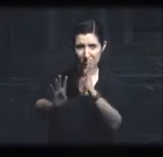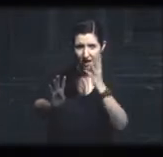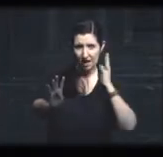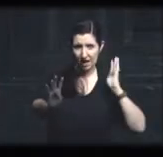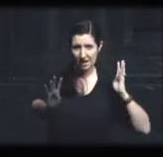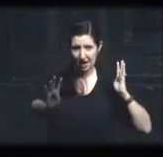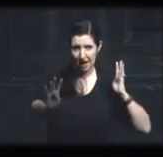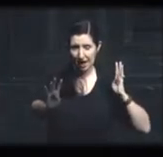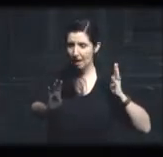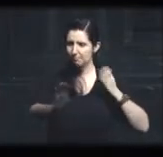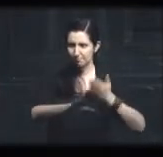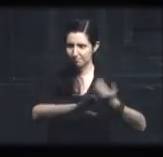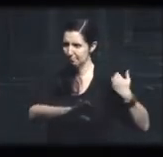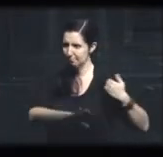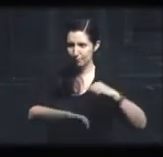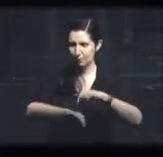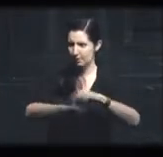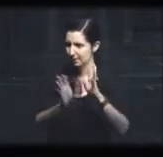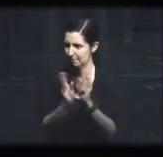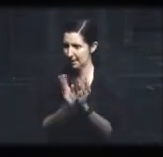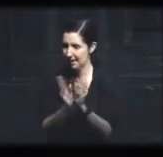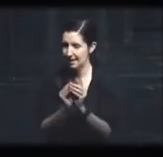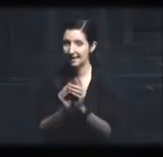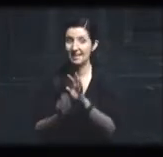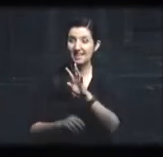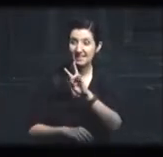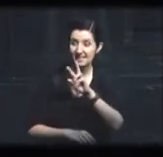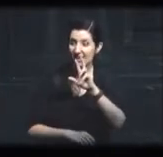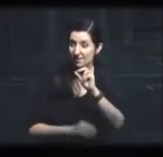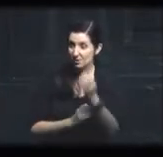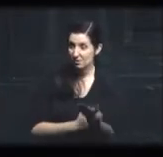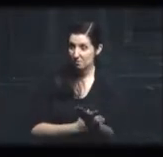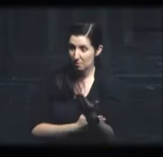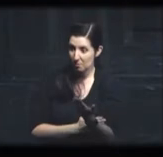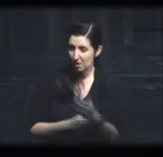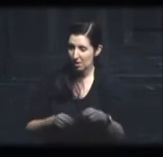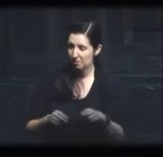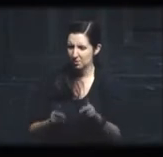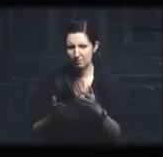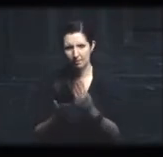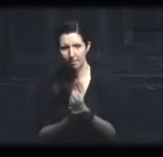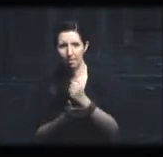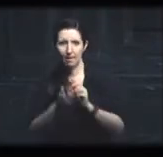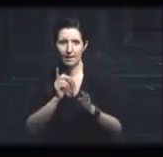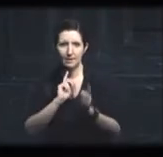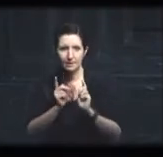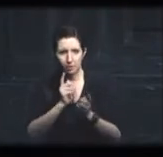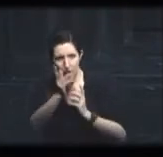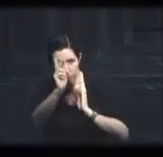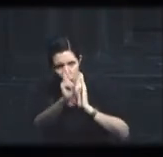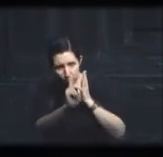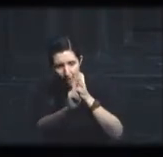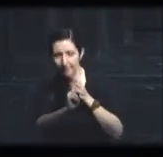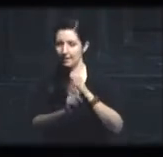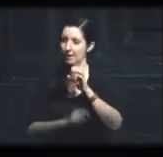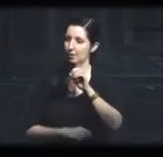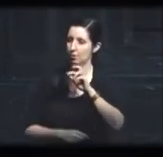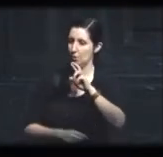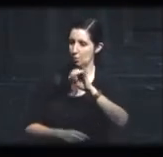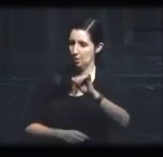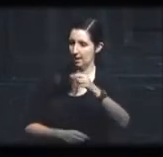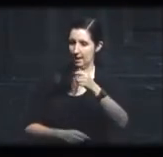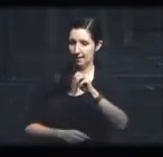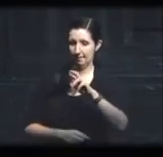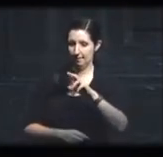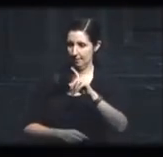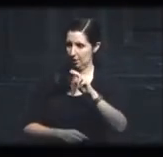well ahead of time for a 7:30 opportunity to talk to Cory Gardner. And they